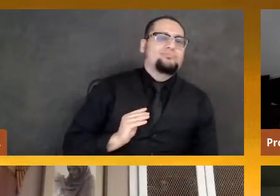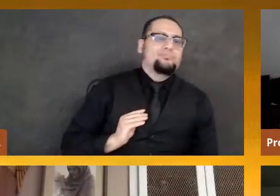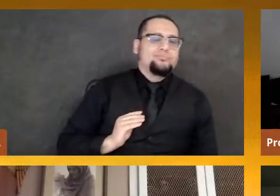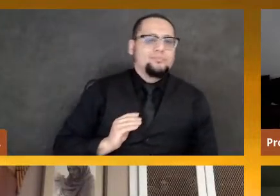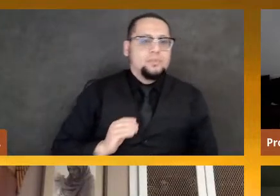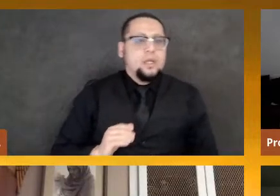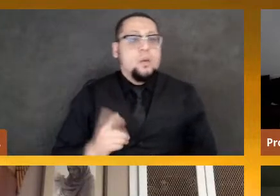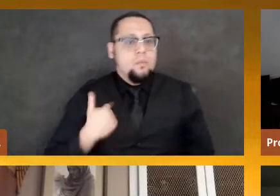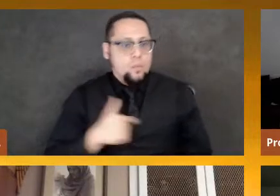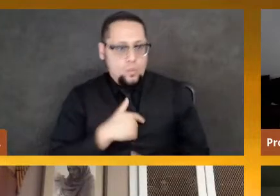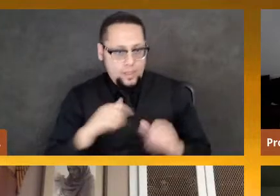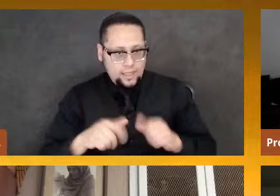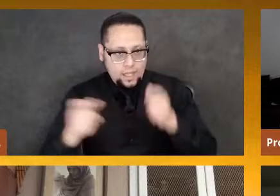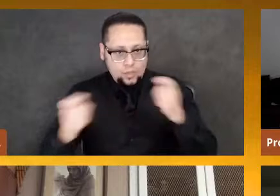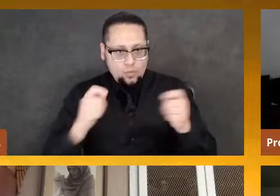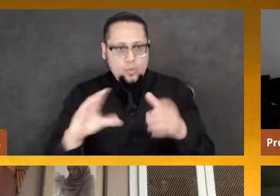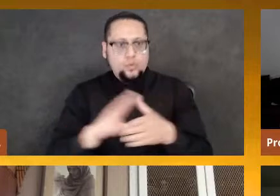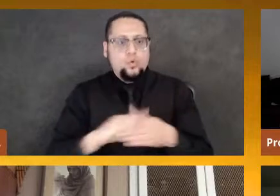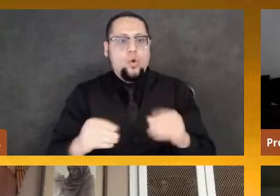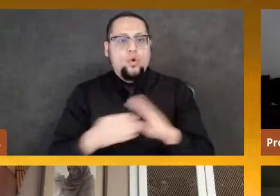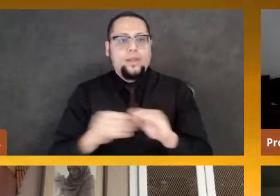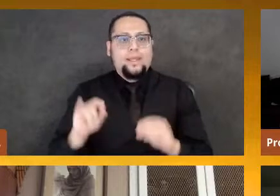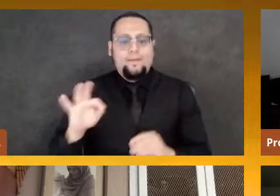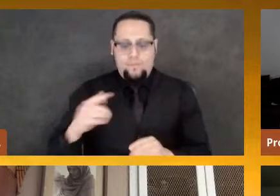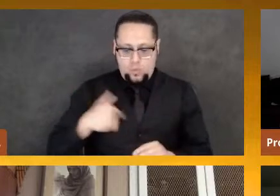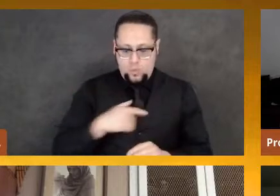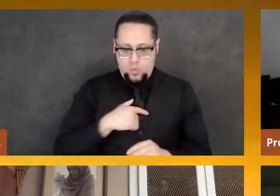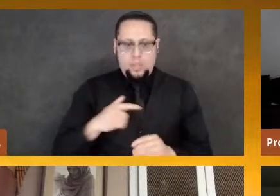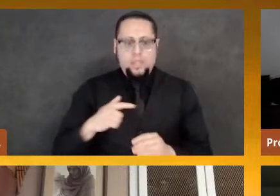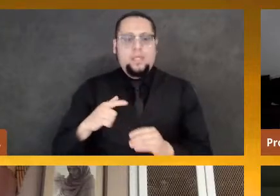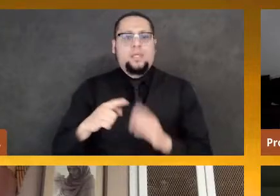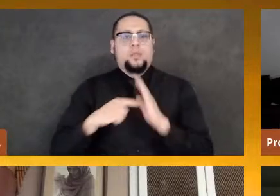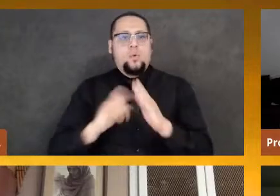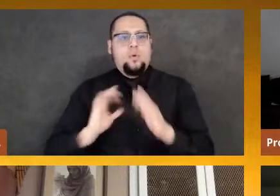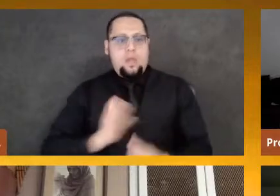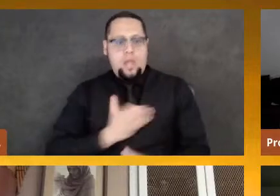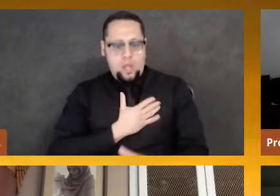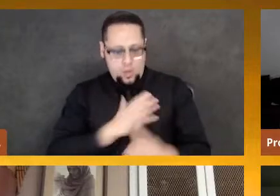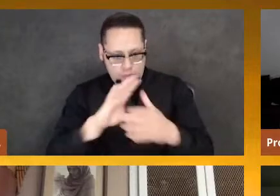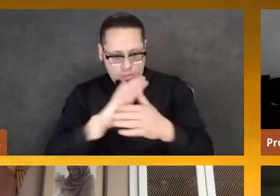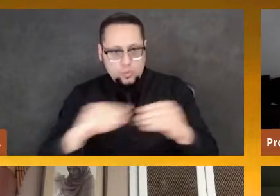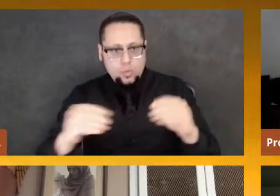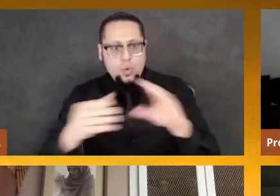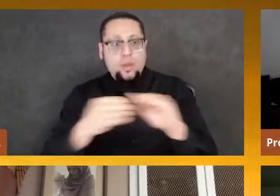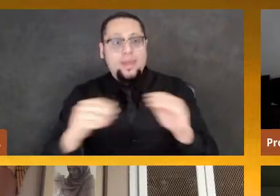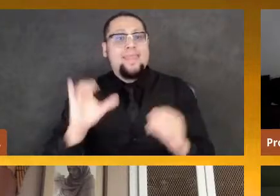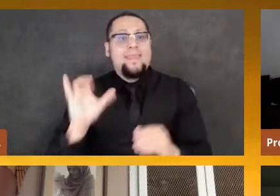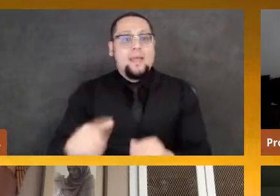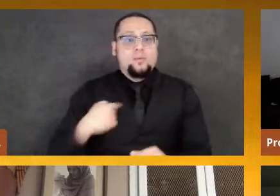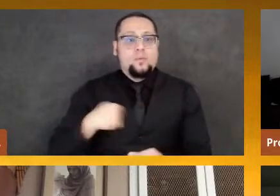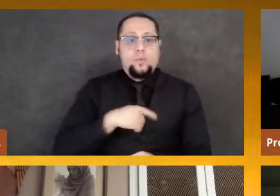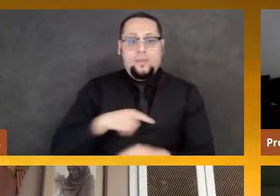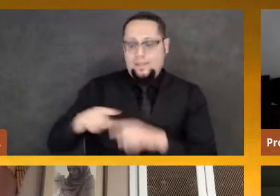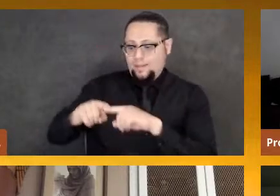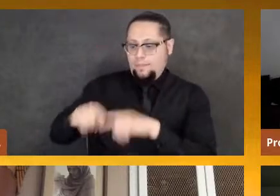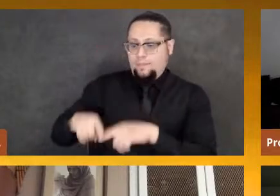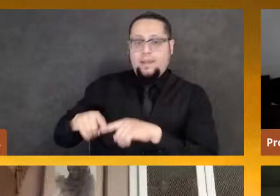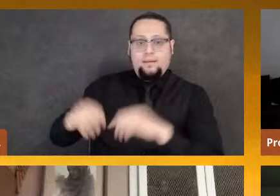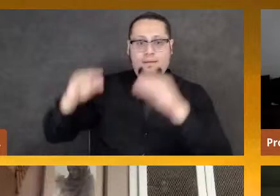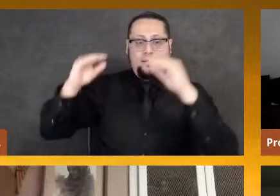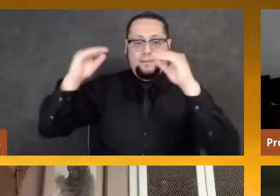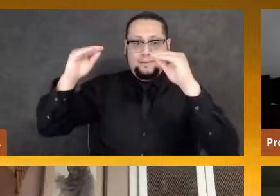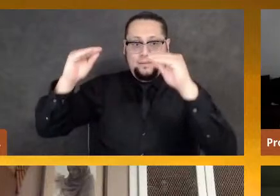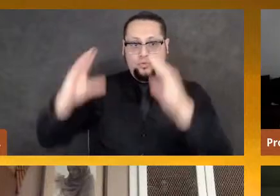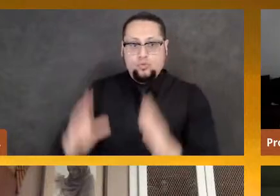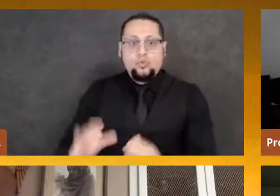begin to the narrative. And that's where we rely on scholars like Dr.